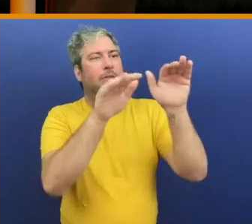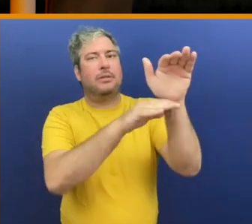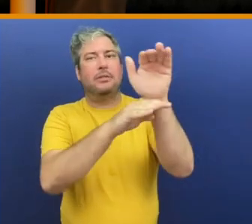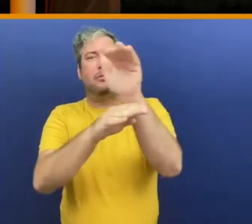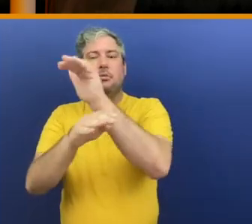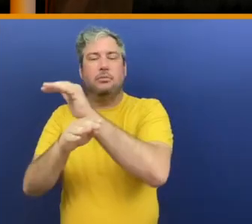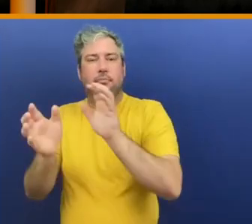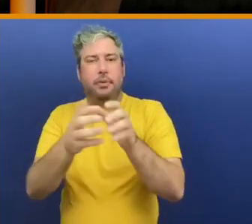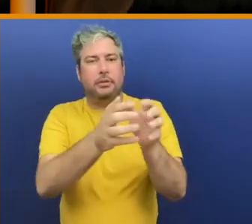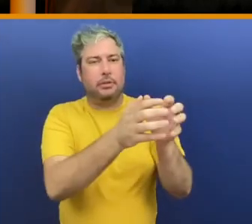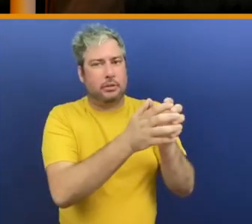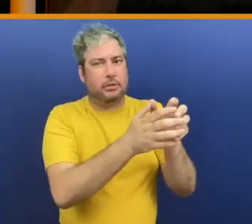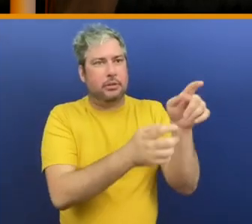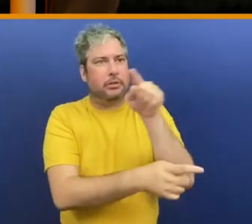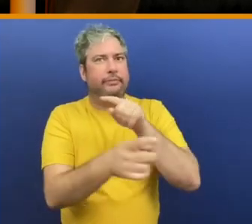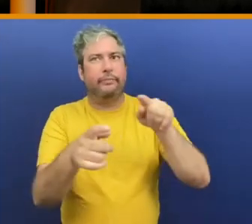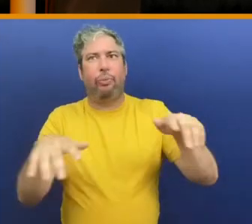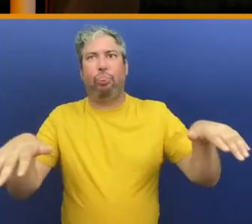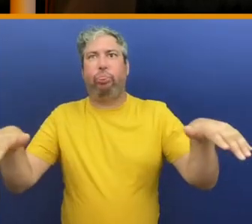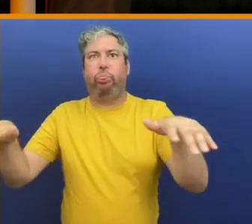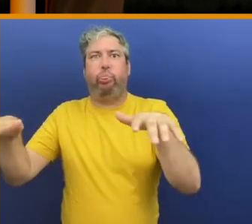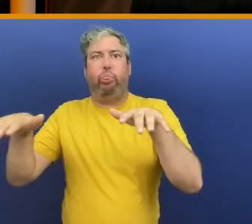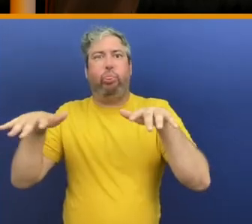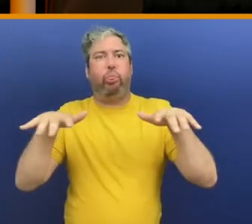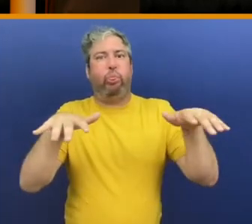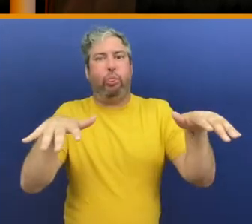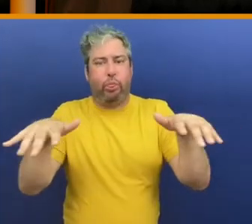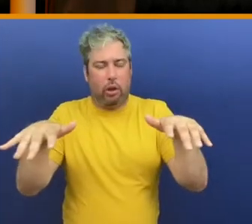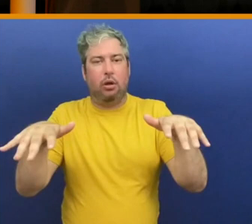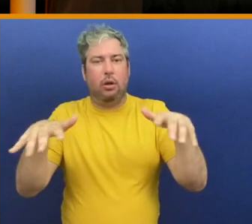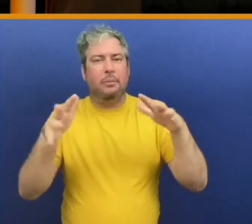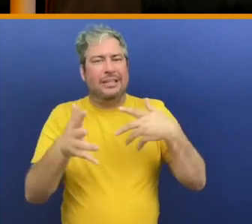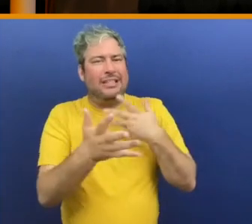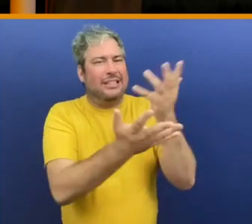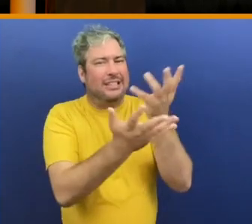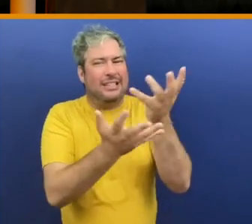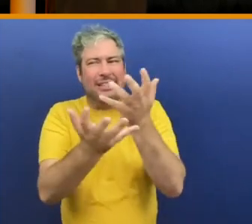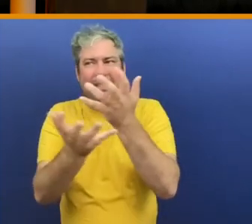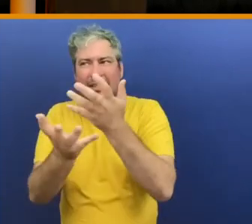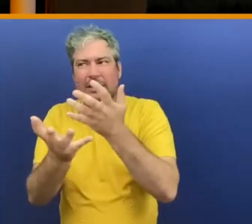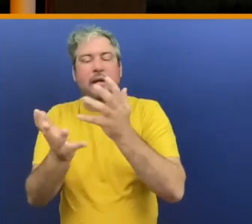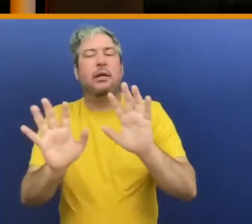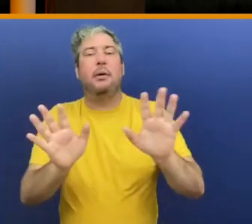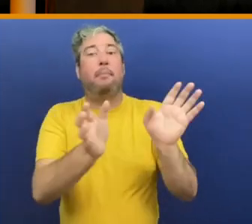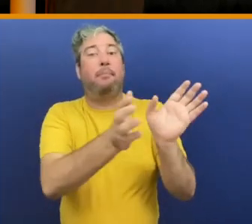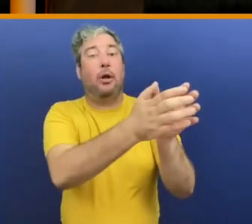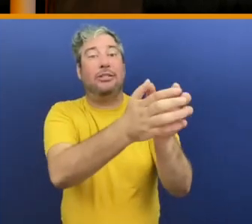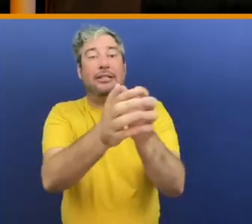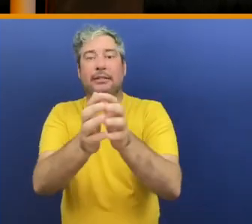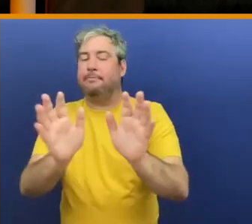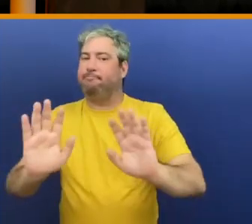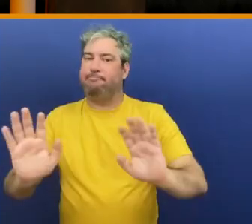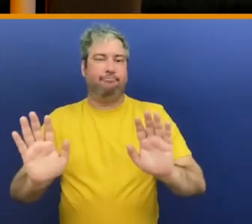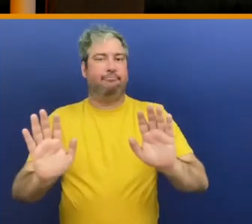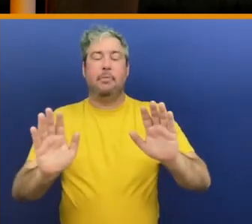longer considered as party bodies, but are working as Liberal Democrat parties through the Federal International Relations Committee.